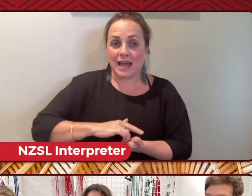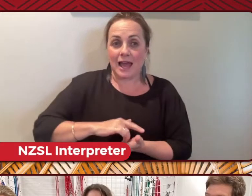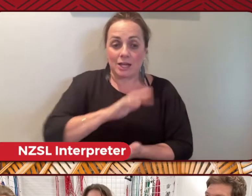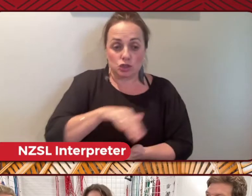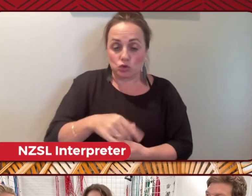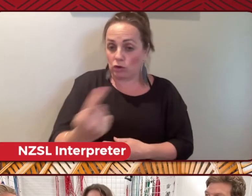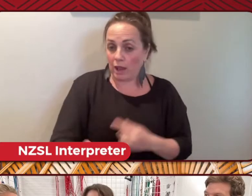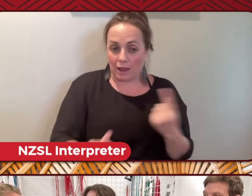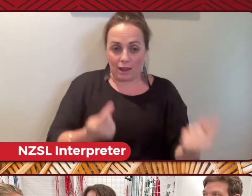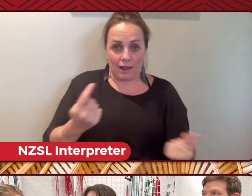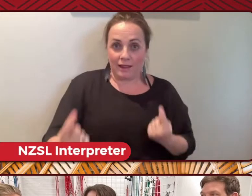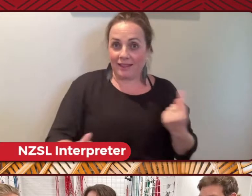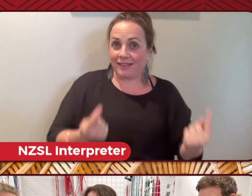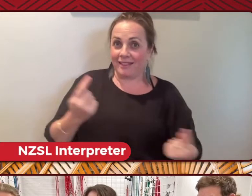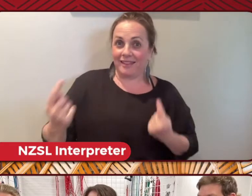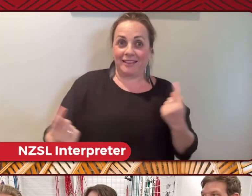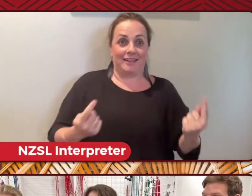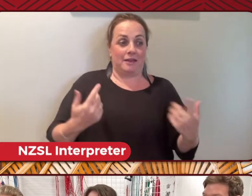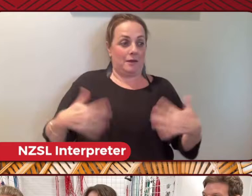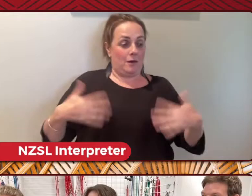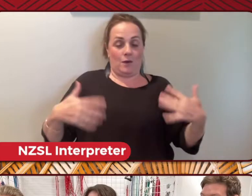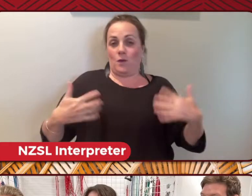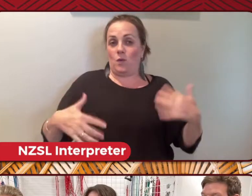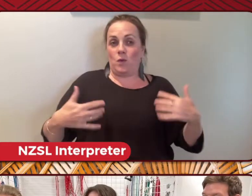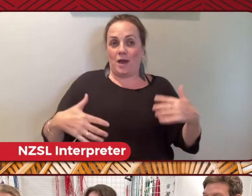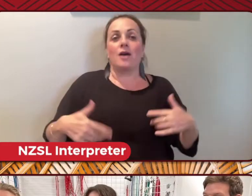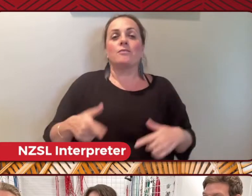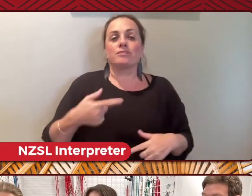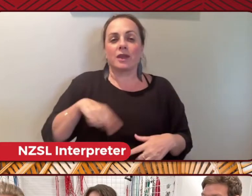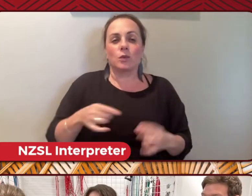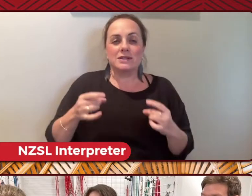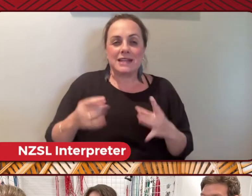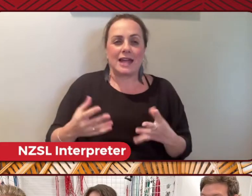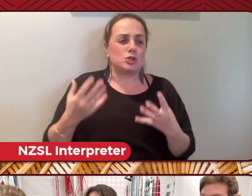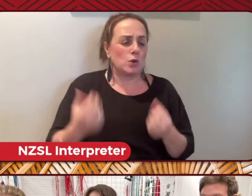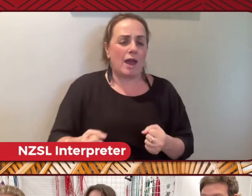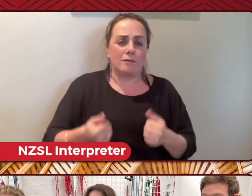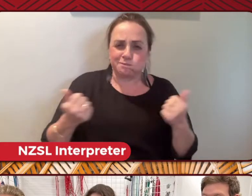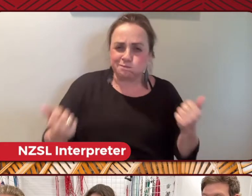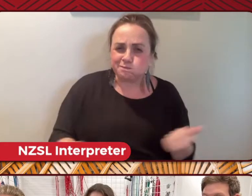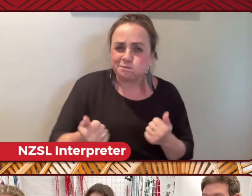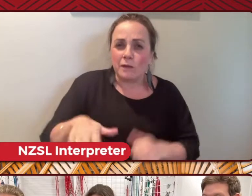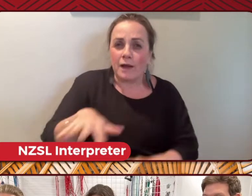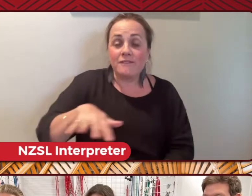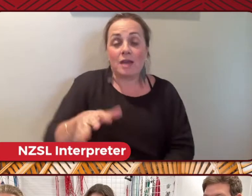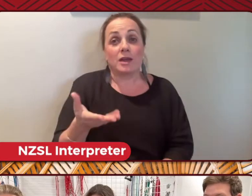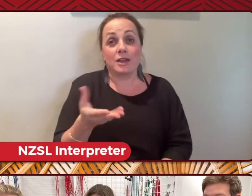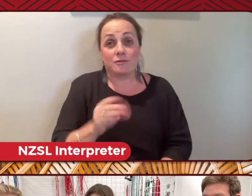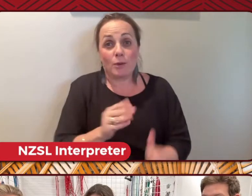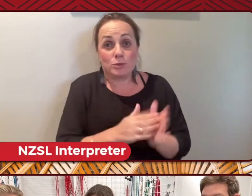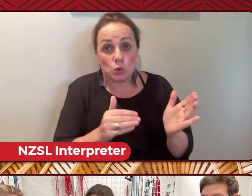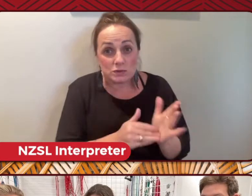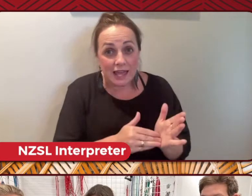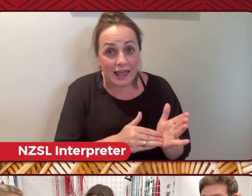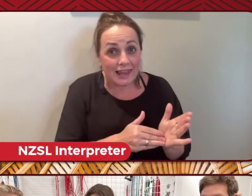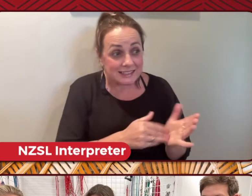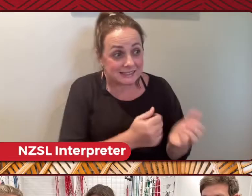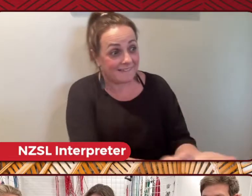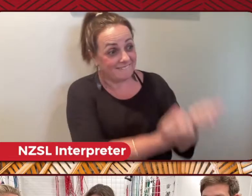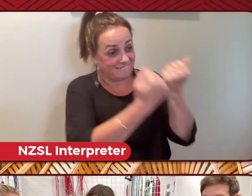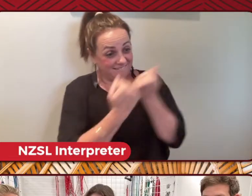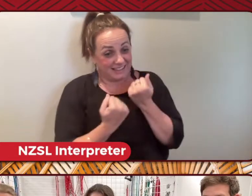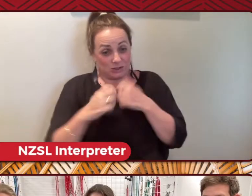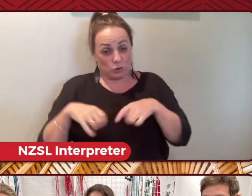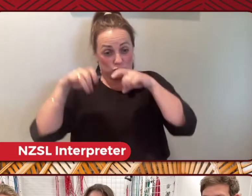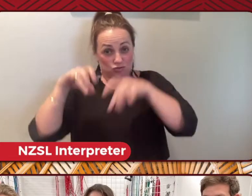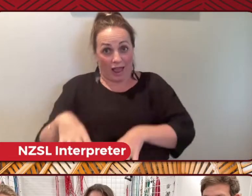and it wasn't until it came full circle where we started to have hundreds of families from New Zealand coming to our Burleigh clinic that we